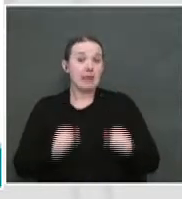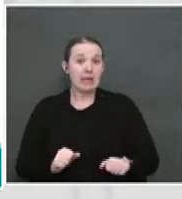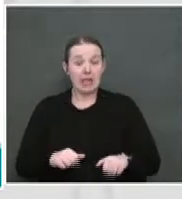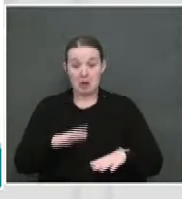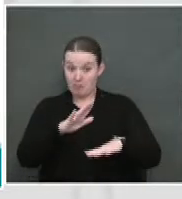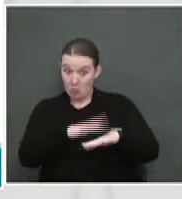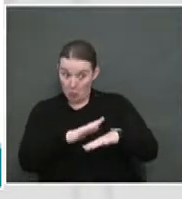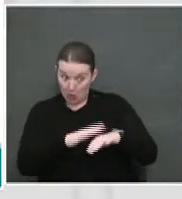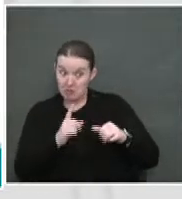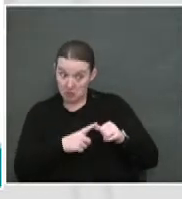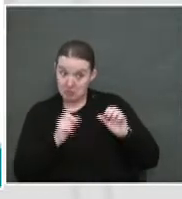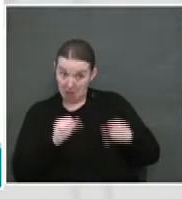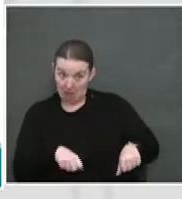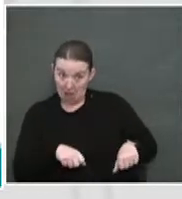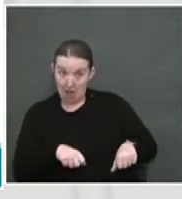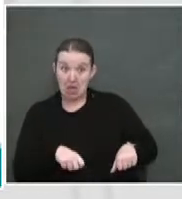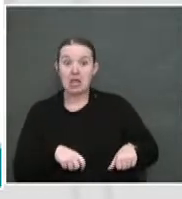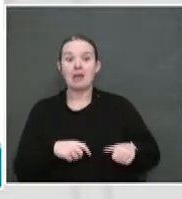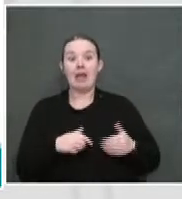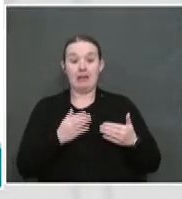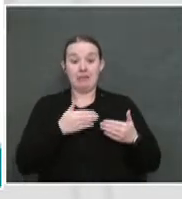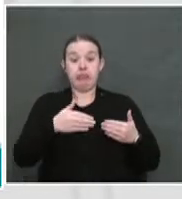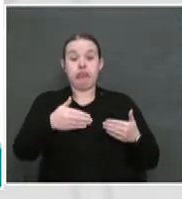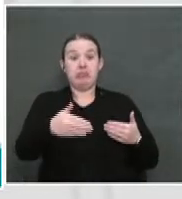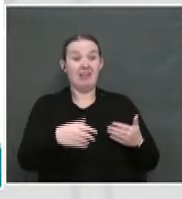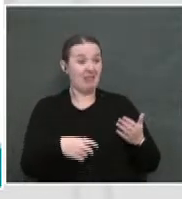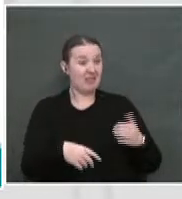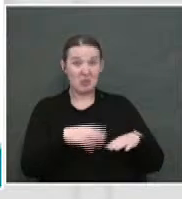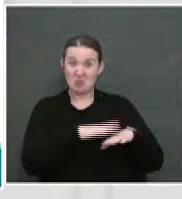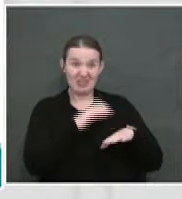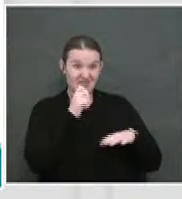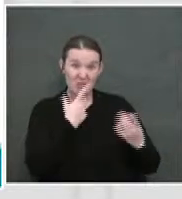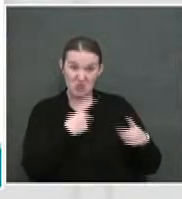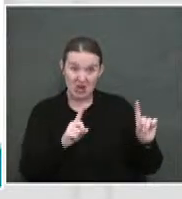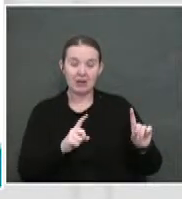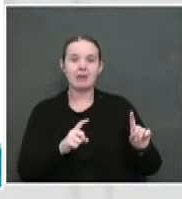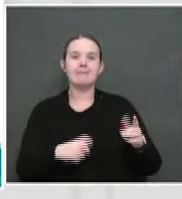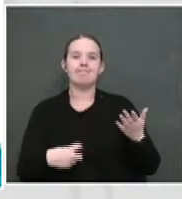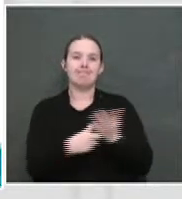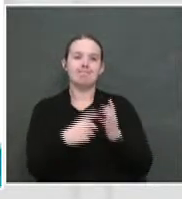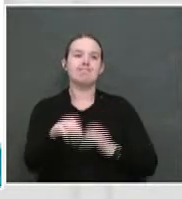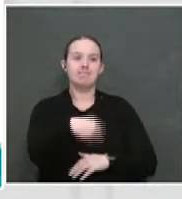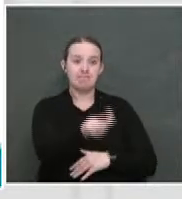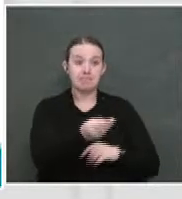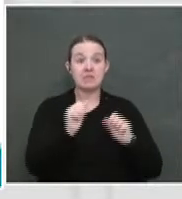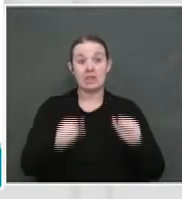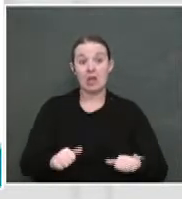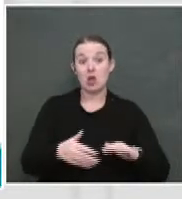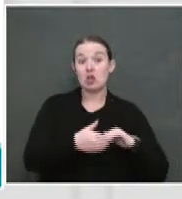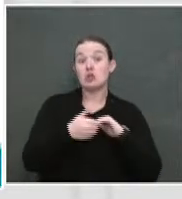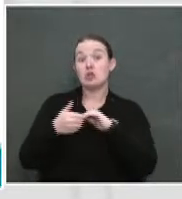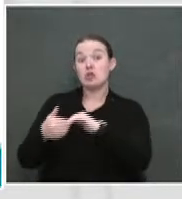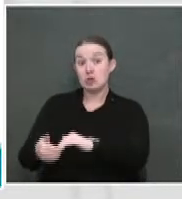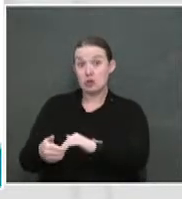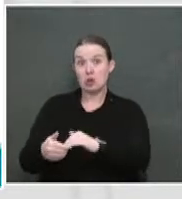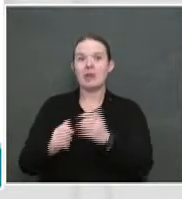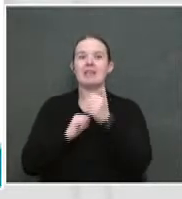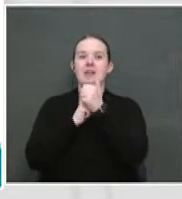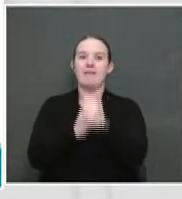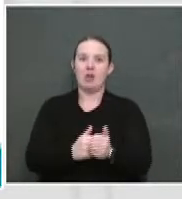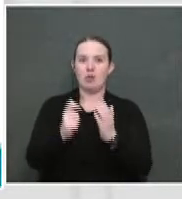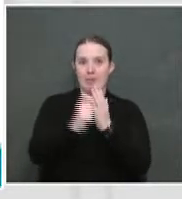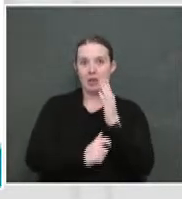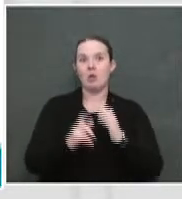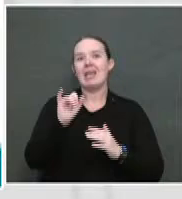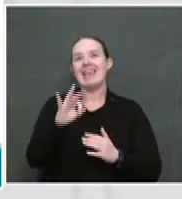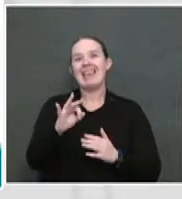issue a warning first, and then citations would follow if warnings prove ineffective. Towing would only occur in accordance with the general manual, such